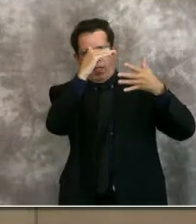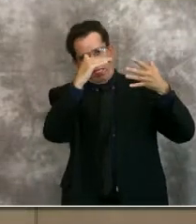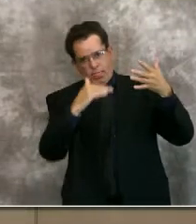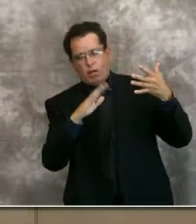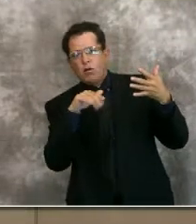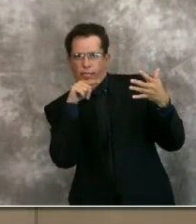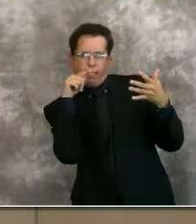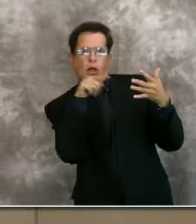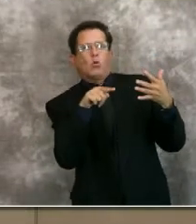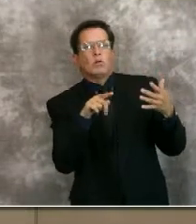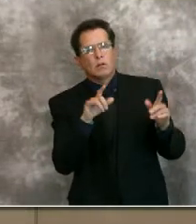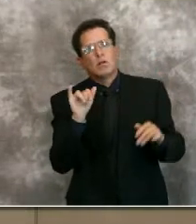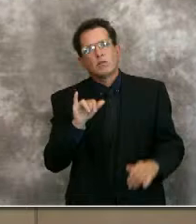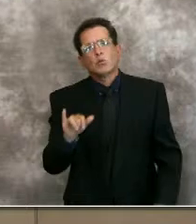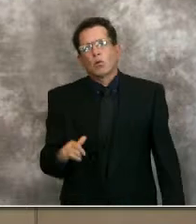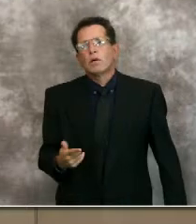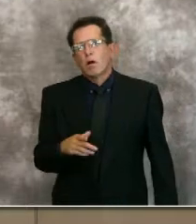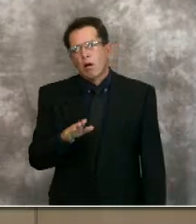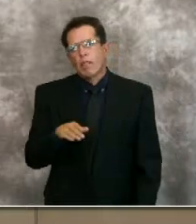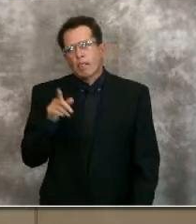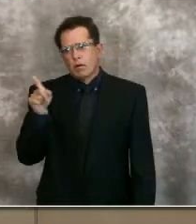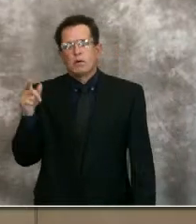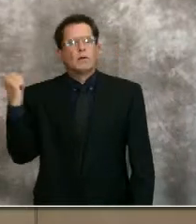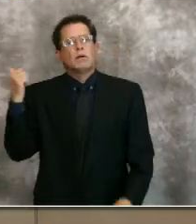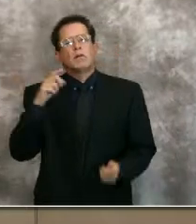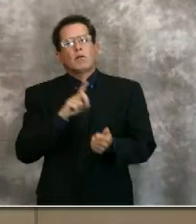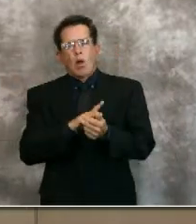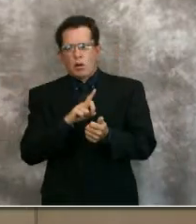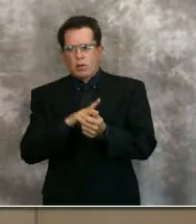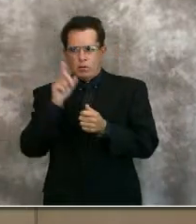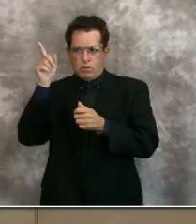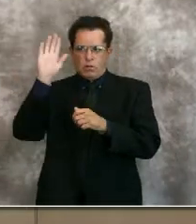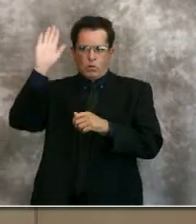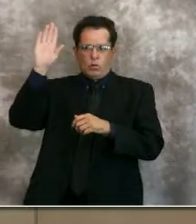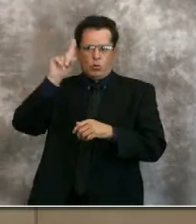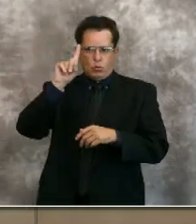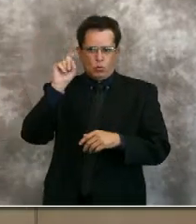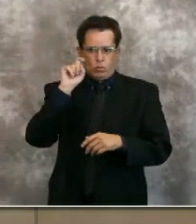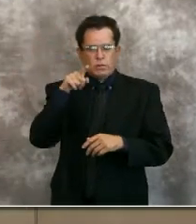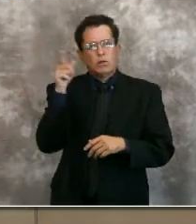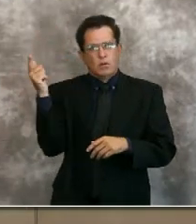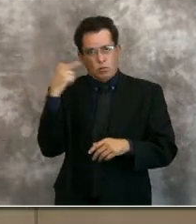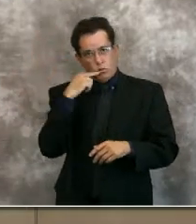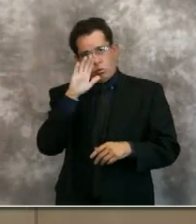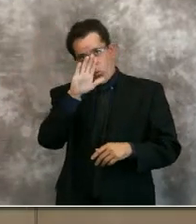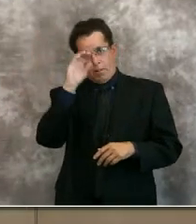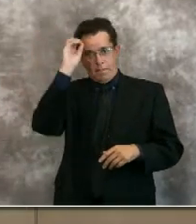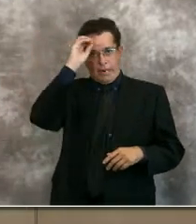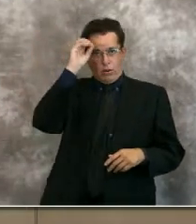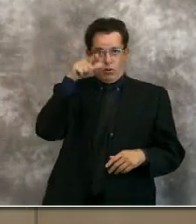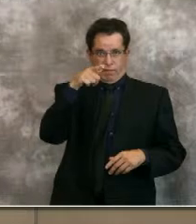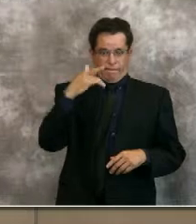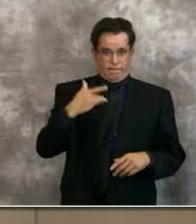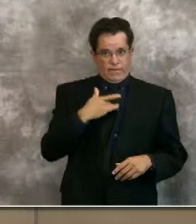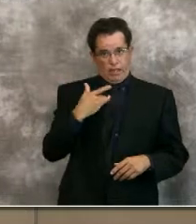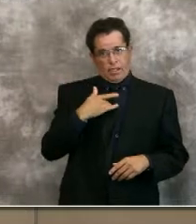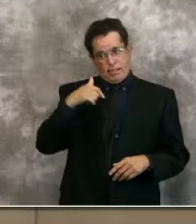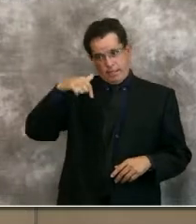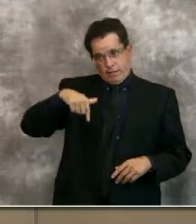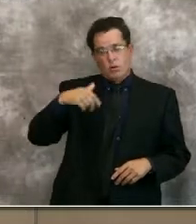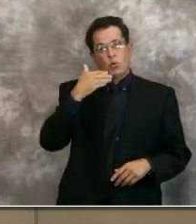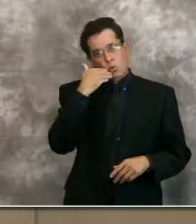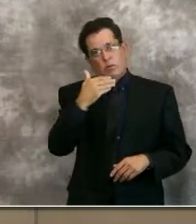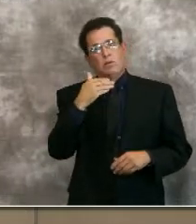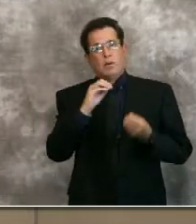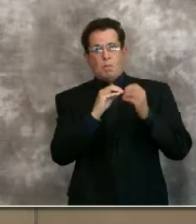well. And Dr. Wooten, I'm curious, do you feel for San Diego County specifically, do you feel this is a good